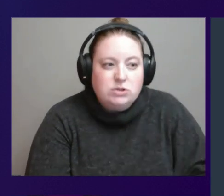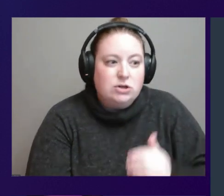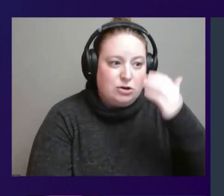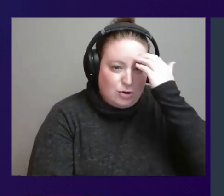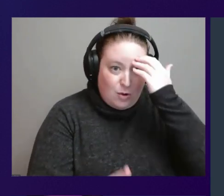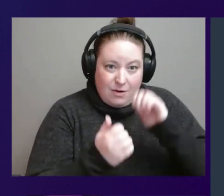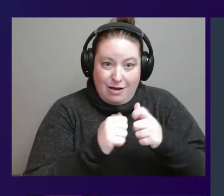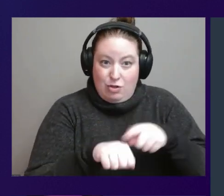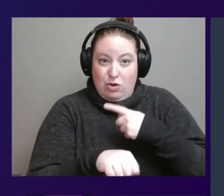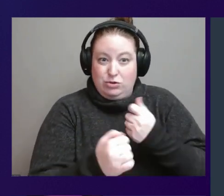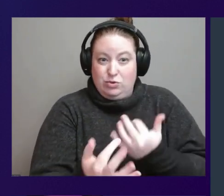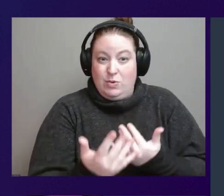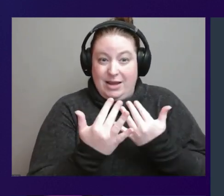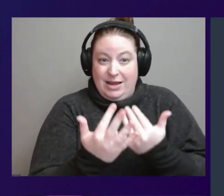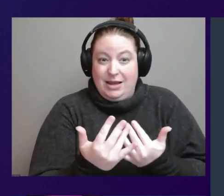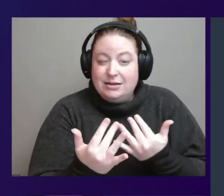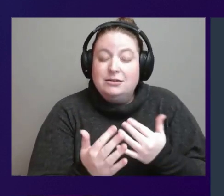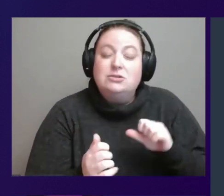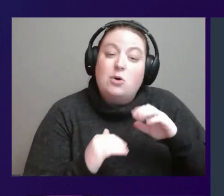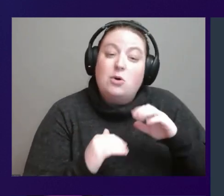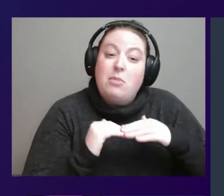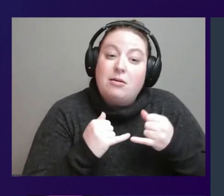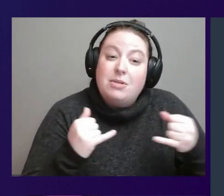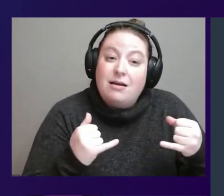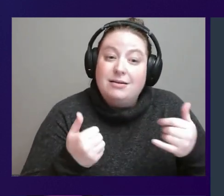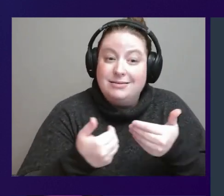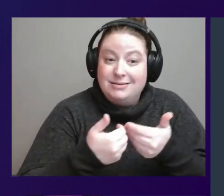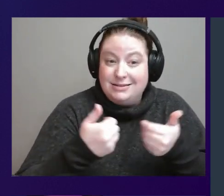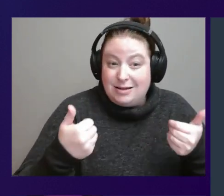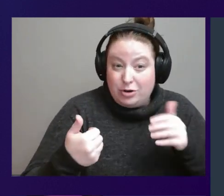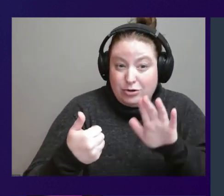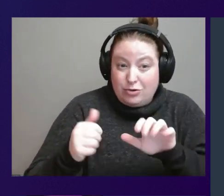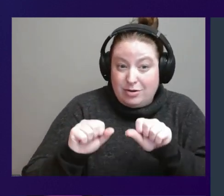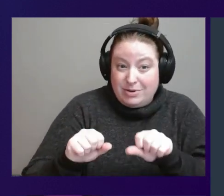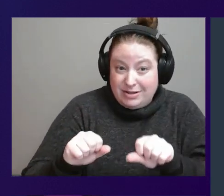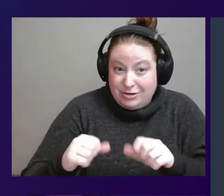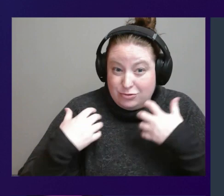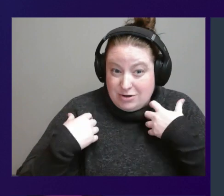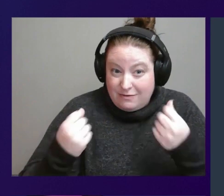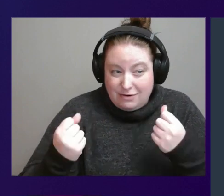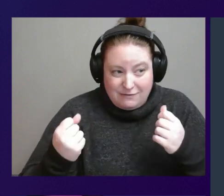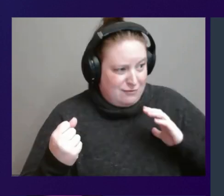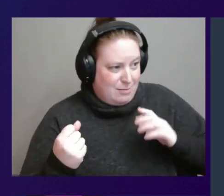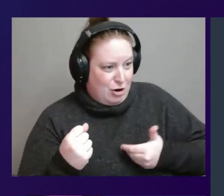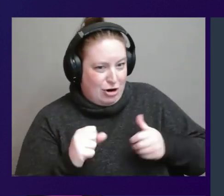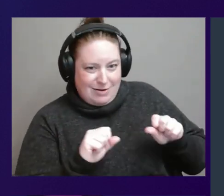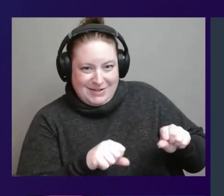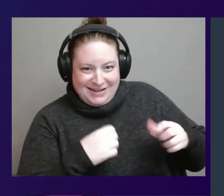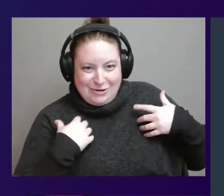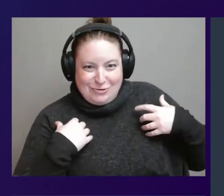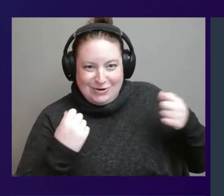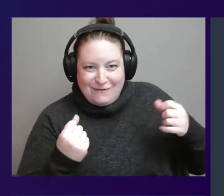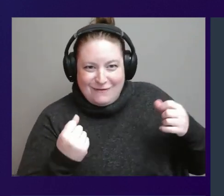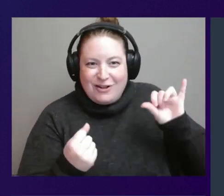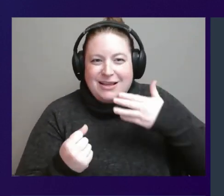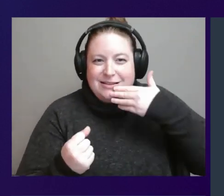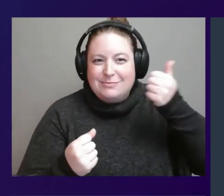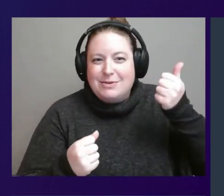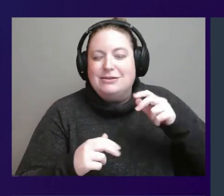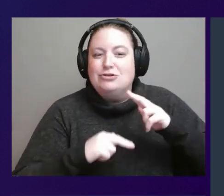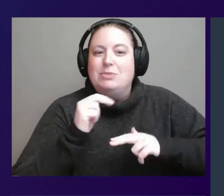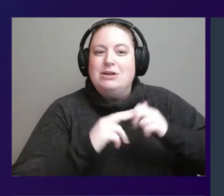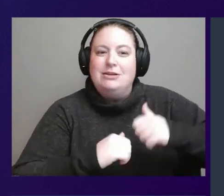So bottom line, separate your ability to recover from our ability to recover, and it's going to be the best way to build a resilient